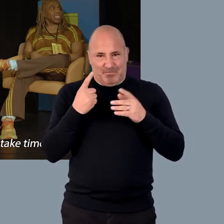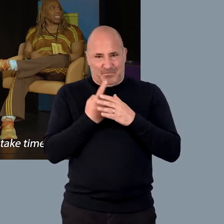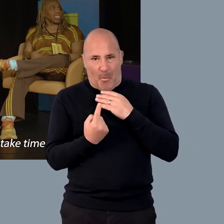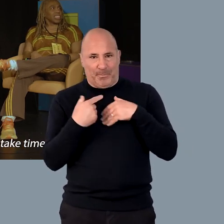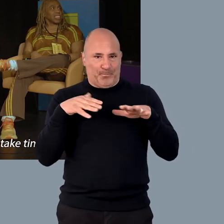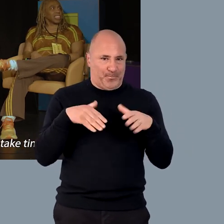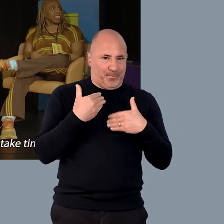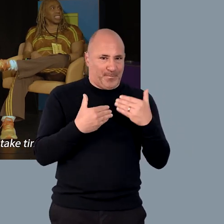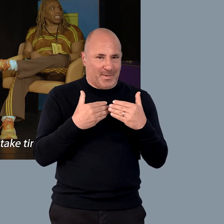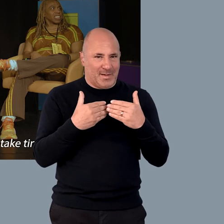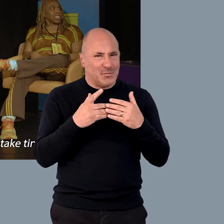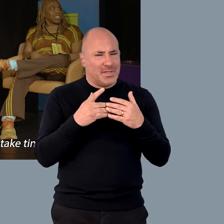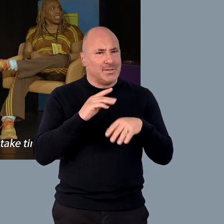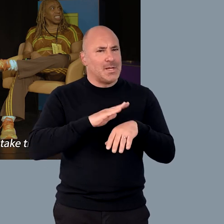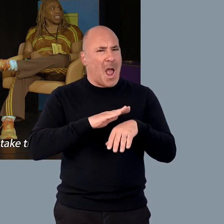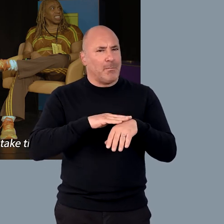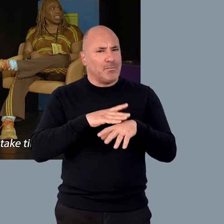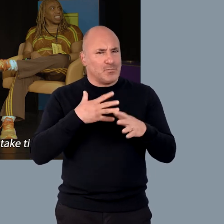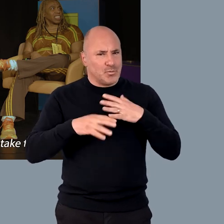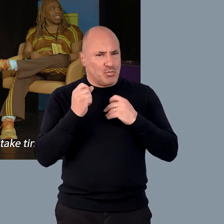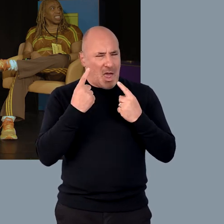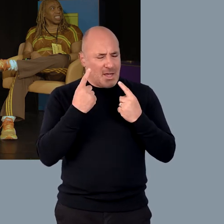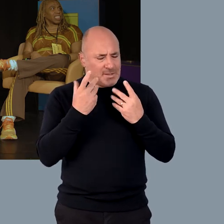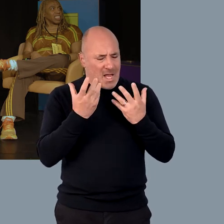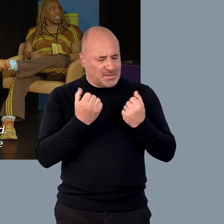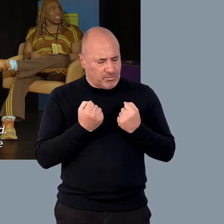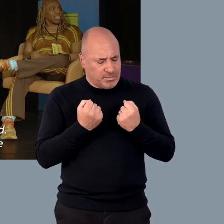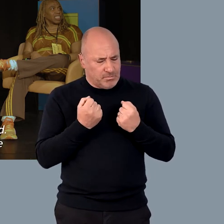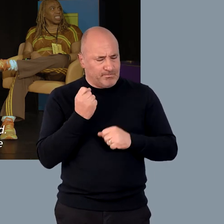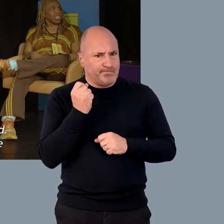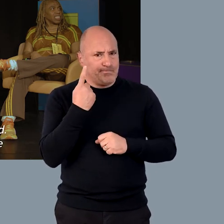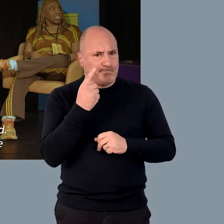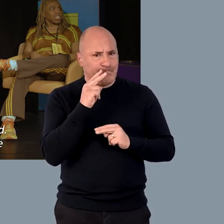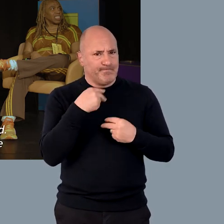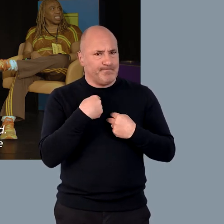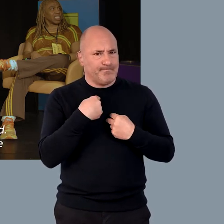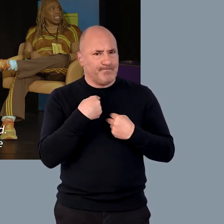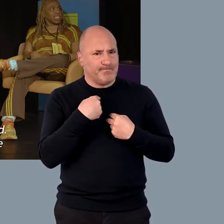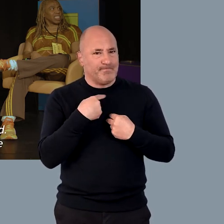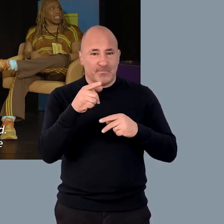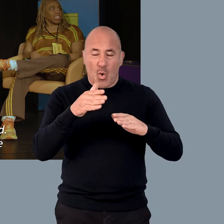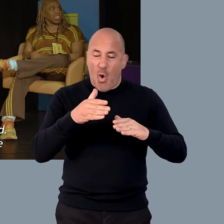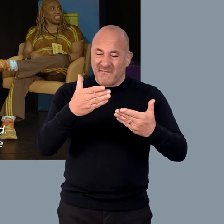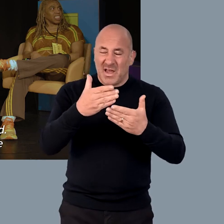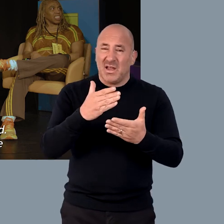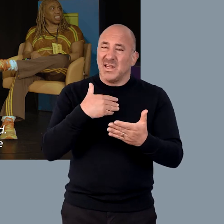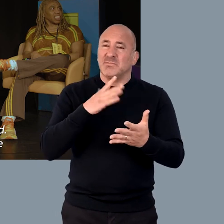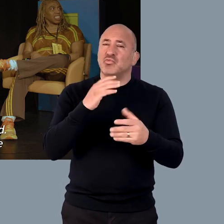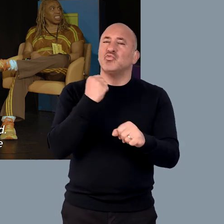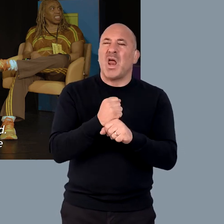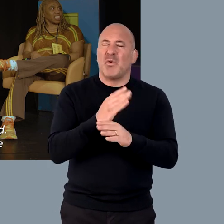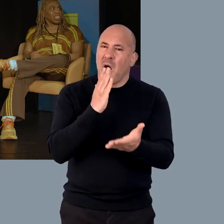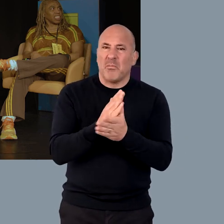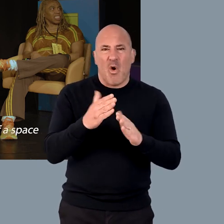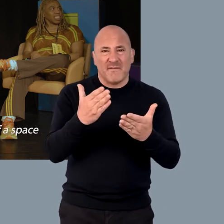spaces and being smaller it does take time to actually really accept and understand that offer also needs to be